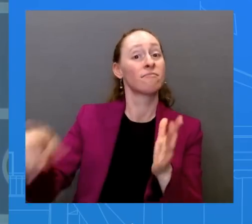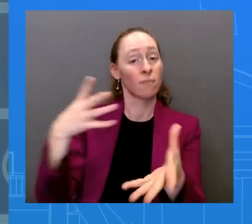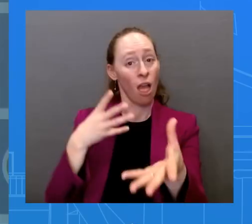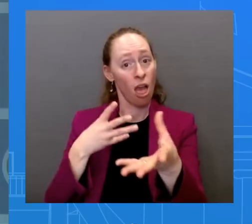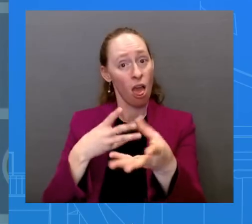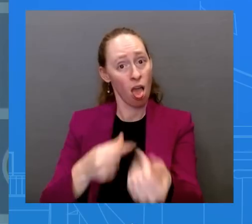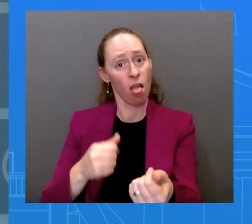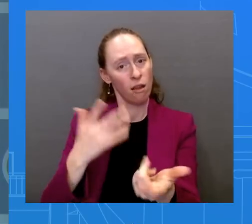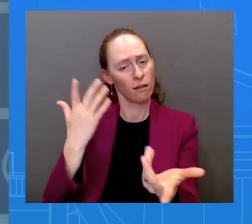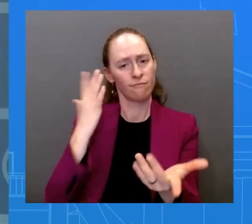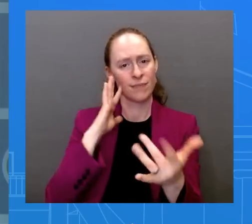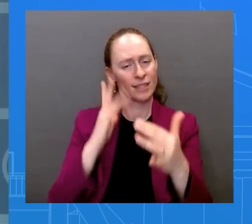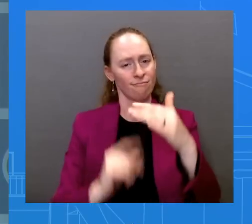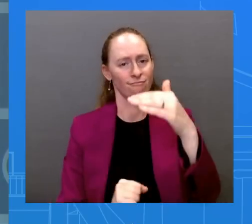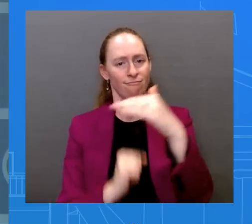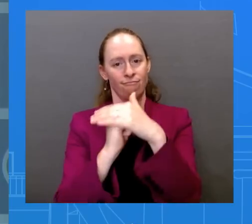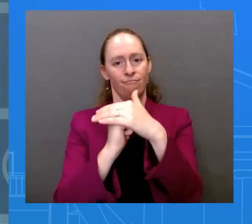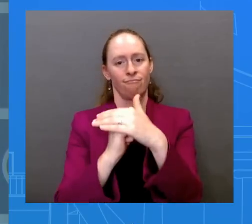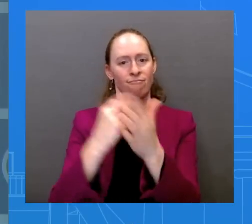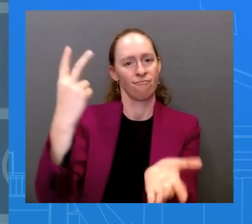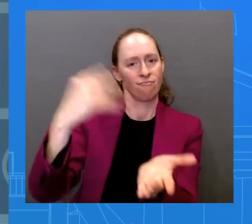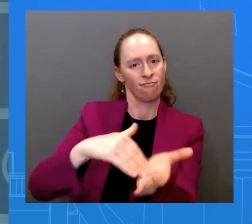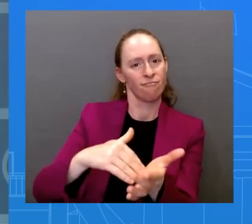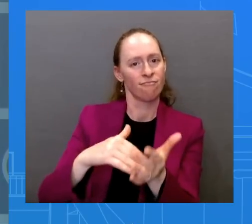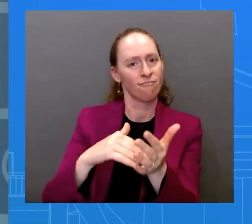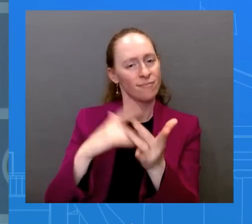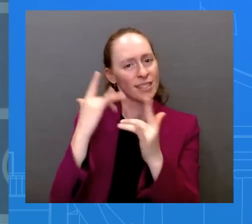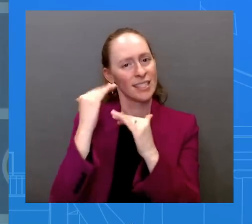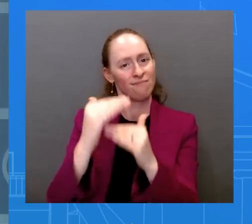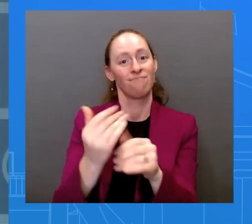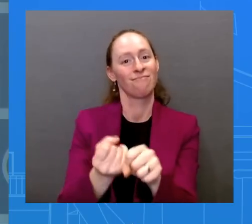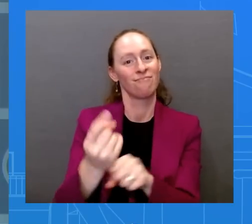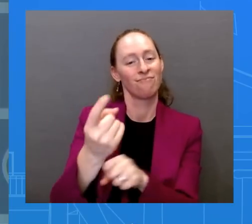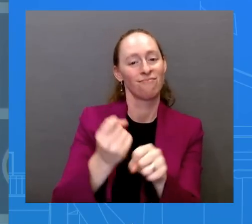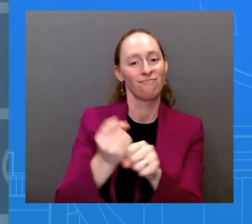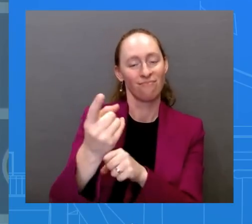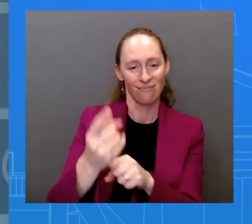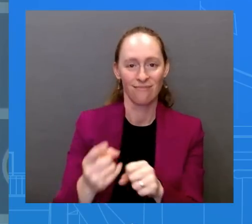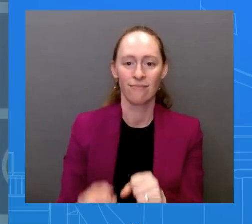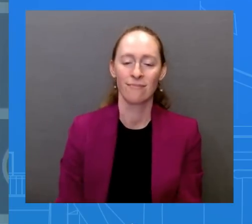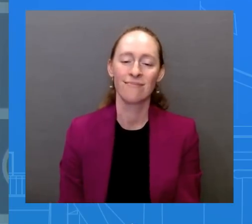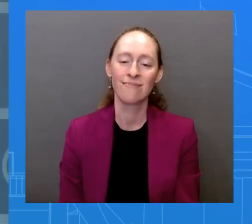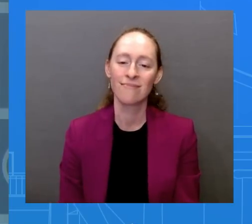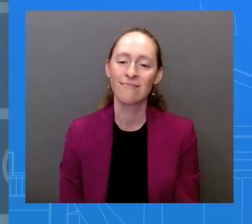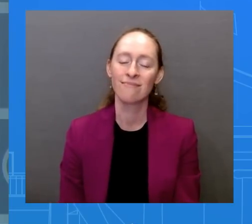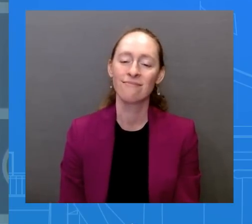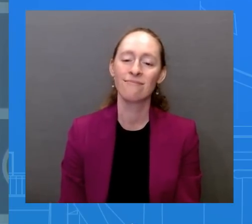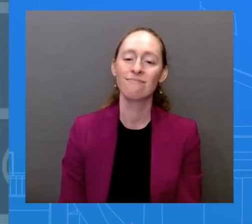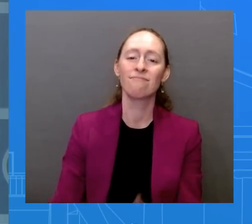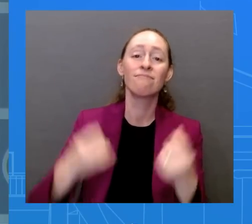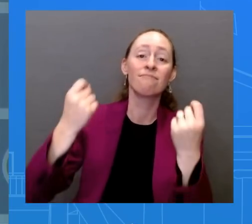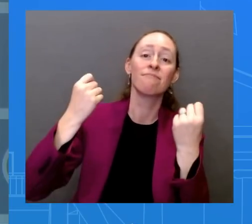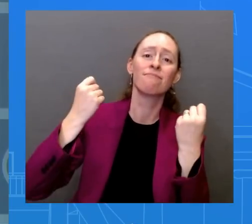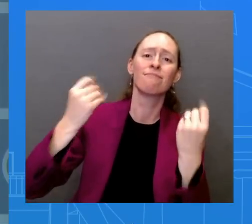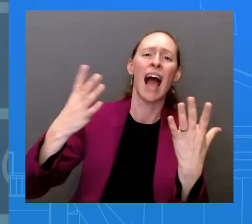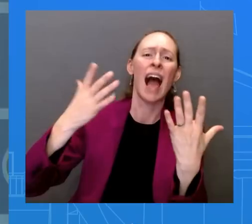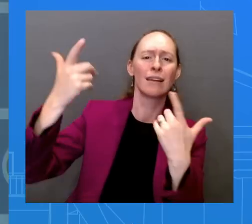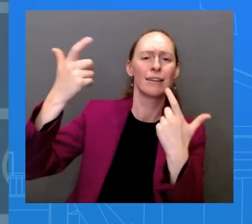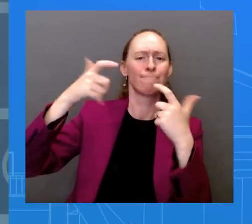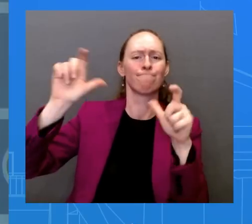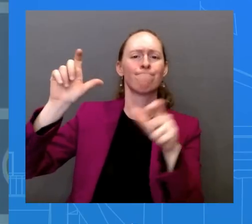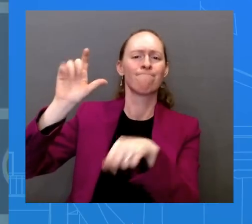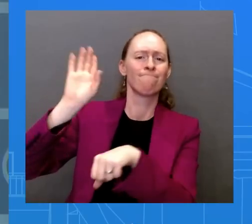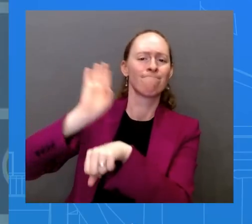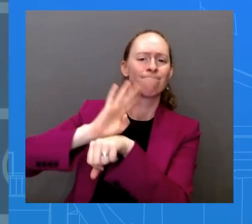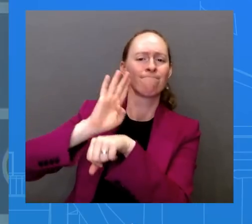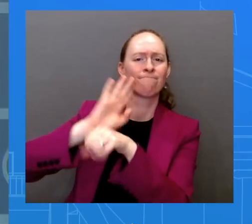For decades, Big Pharma and special interests had blocked Medicare from negotiating lower prescription drug prices. President Biden and